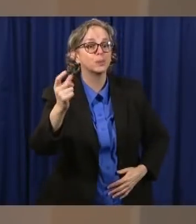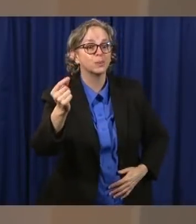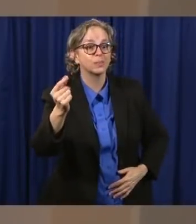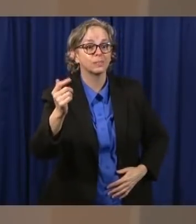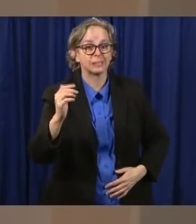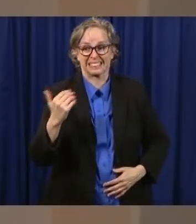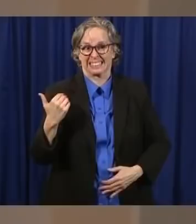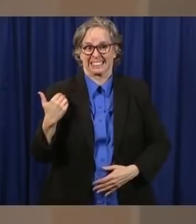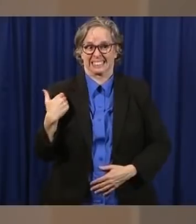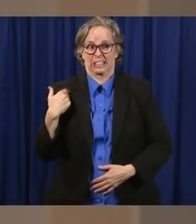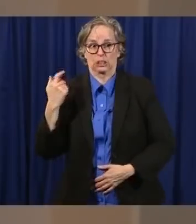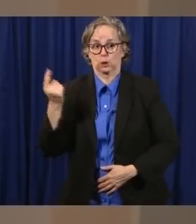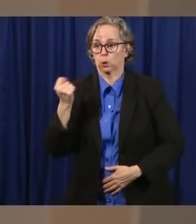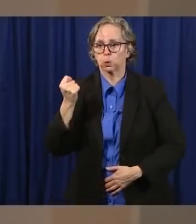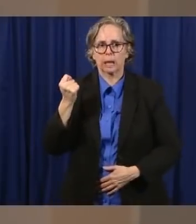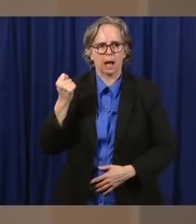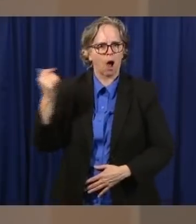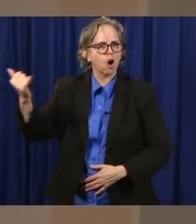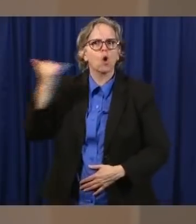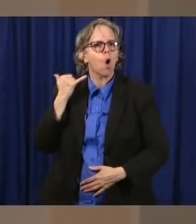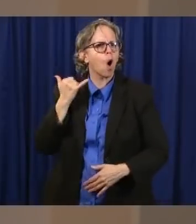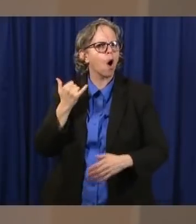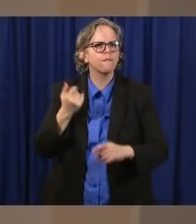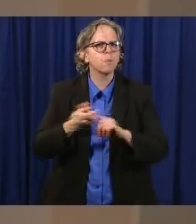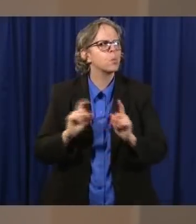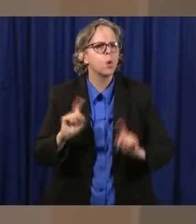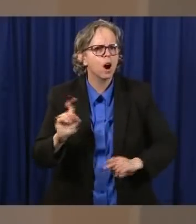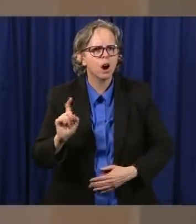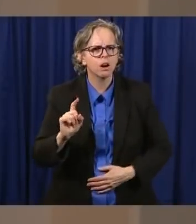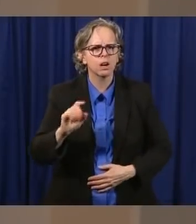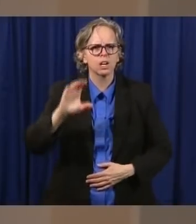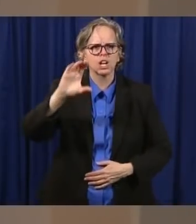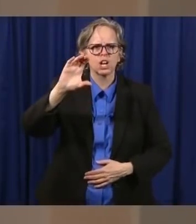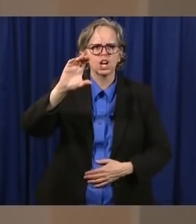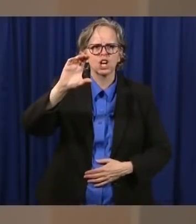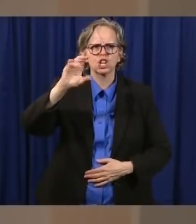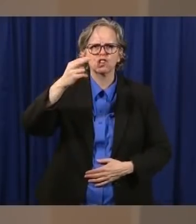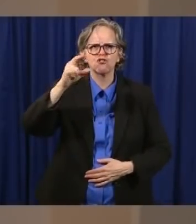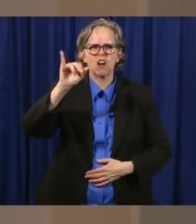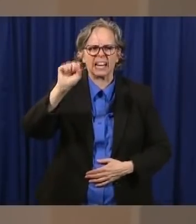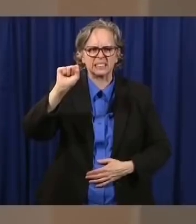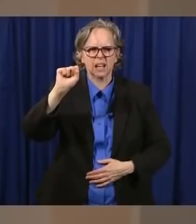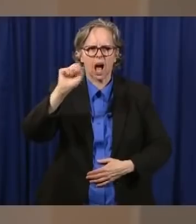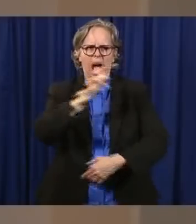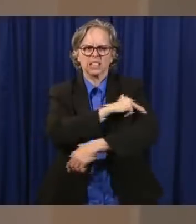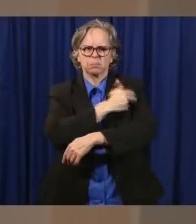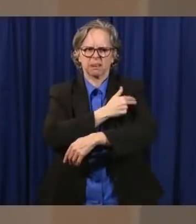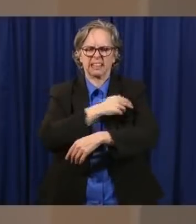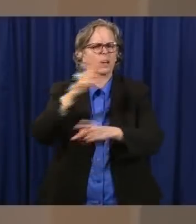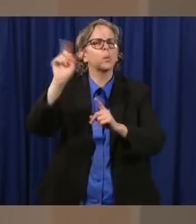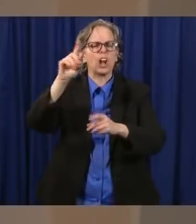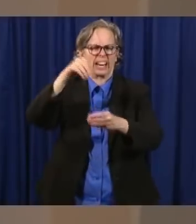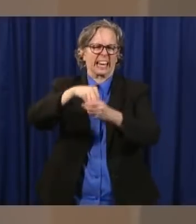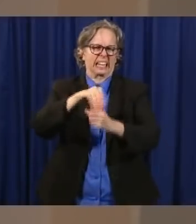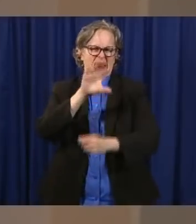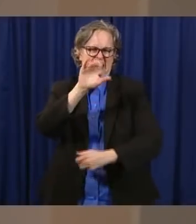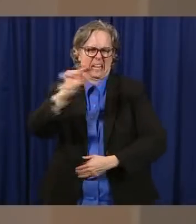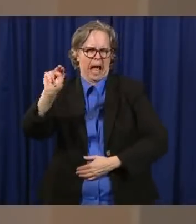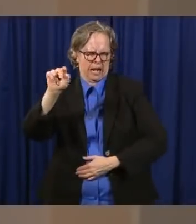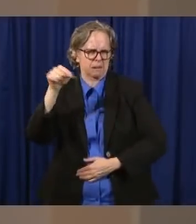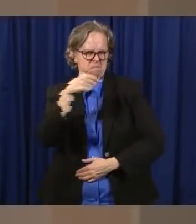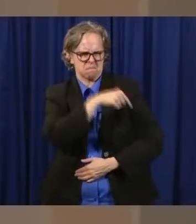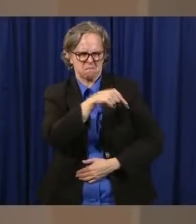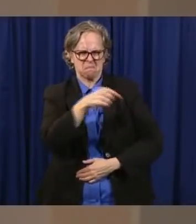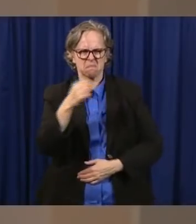Christ Hospital and Lindner Research Center in Cincinnati. He actually sent me a text message and said they had this protocol,